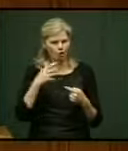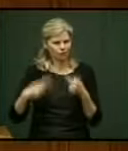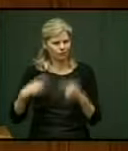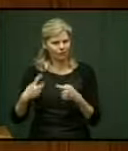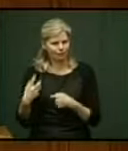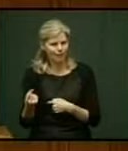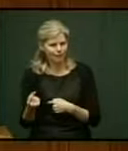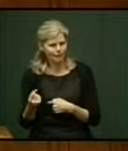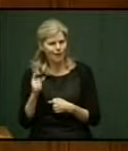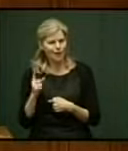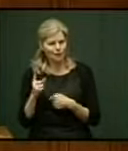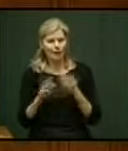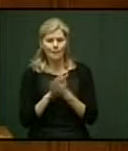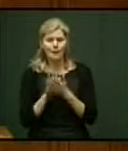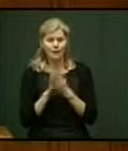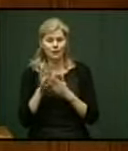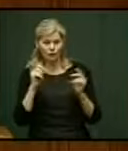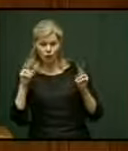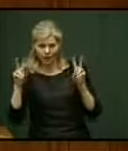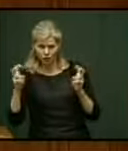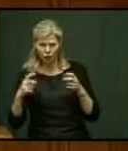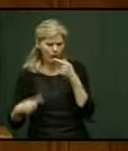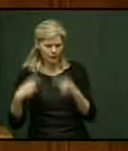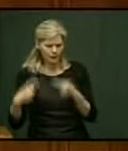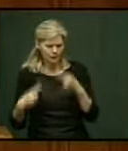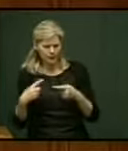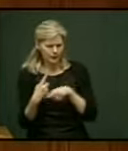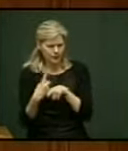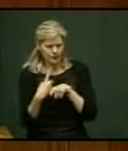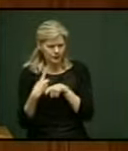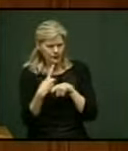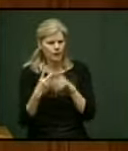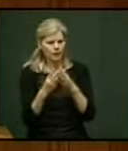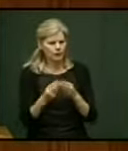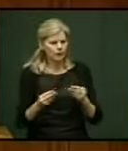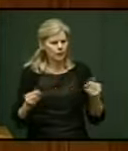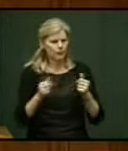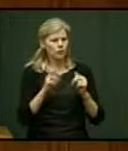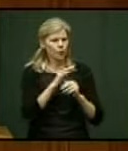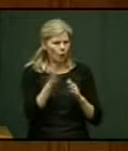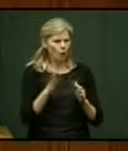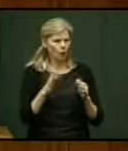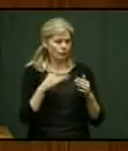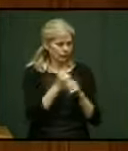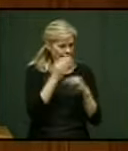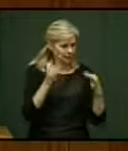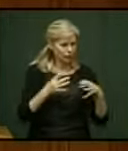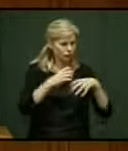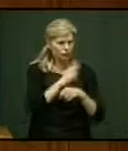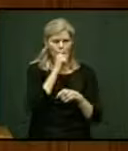and continue until everyone can live with a decision, I believe that makes our policy much more